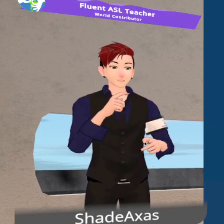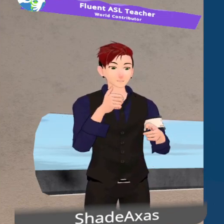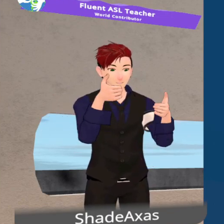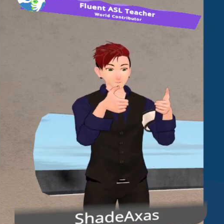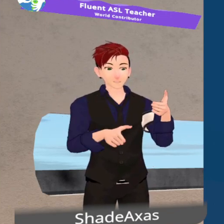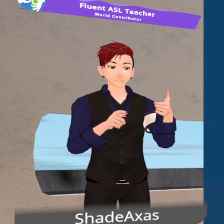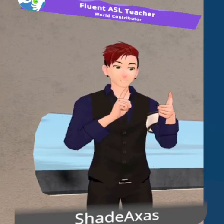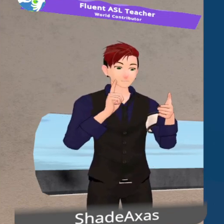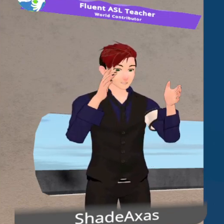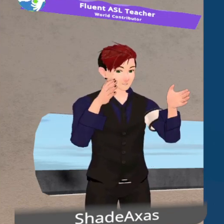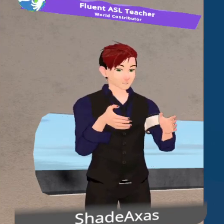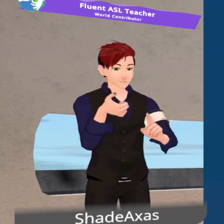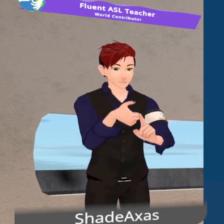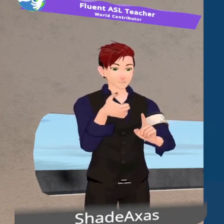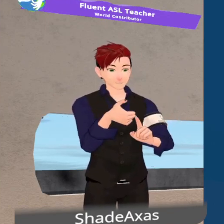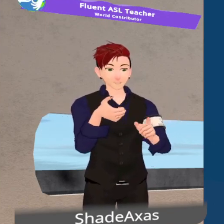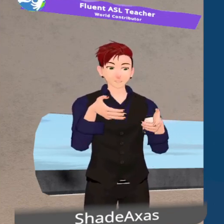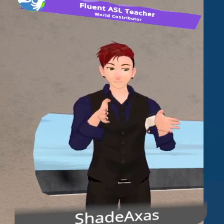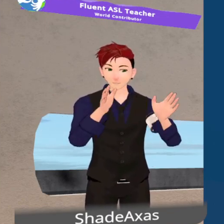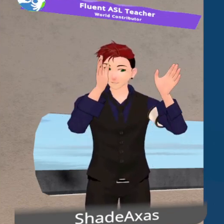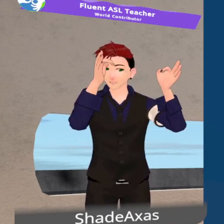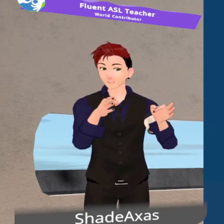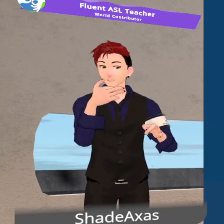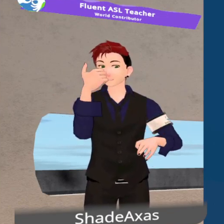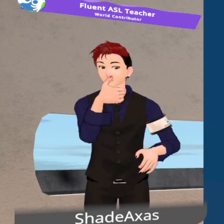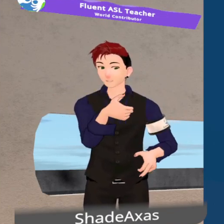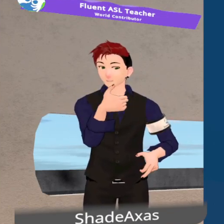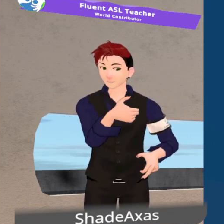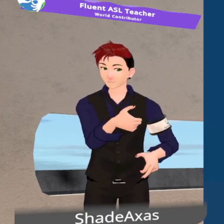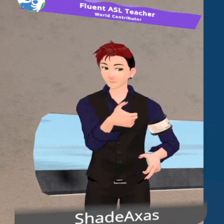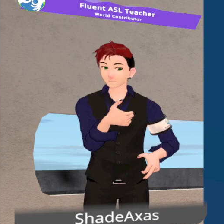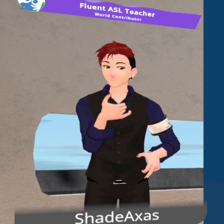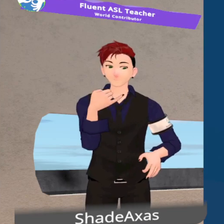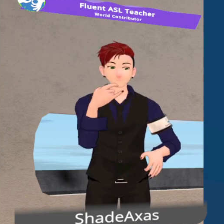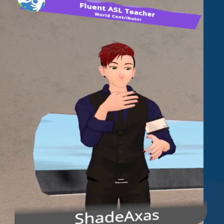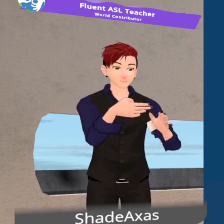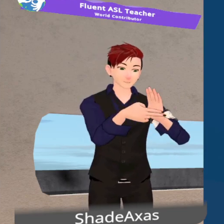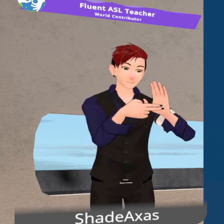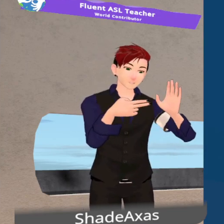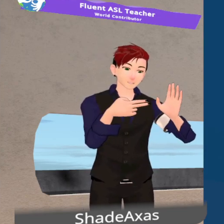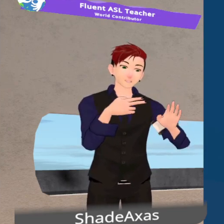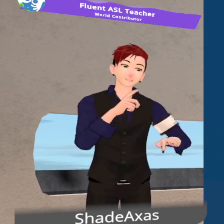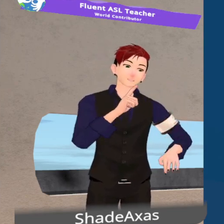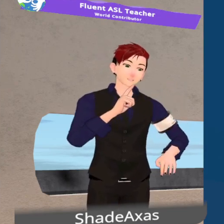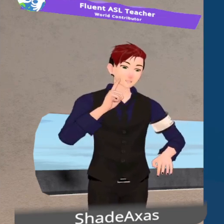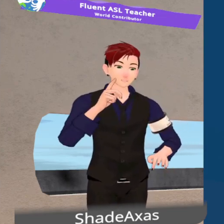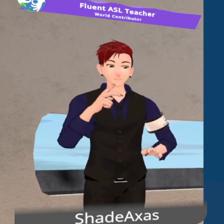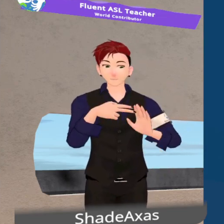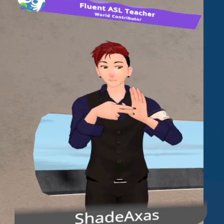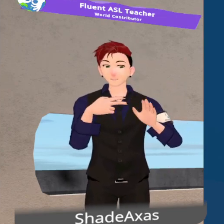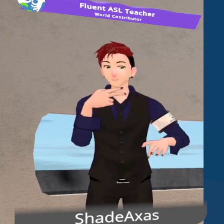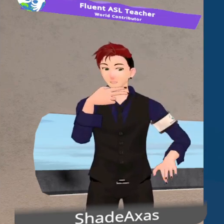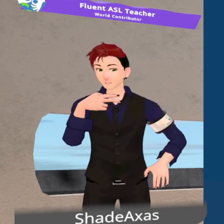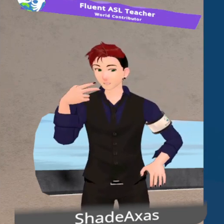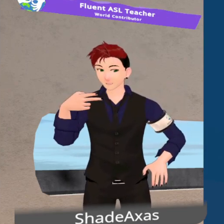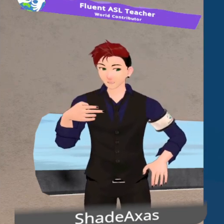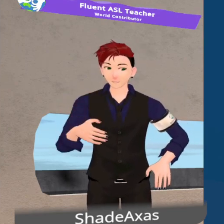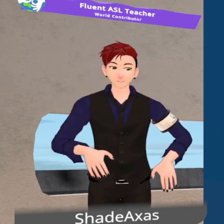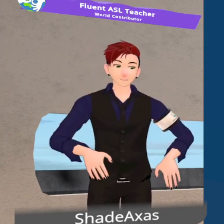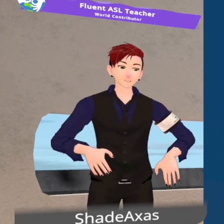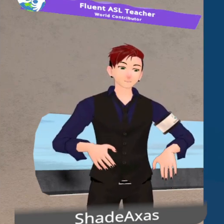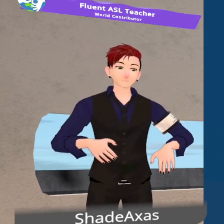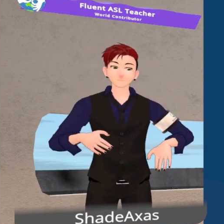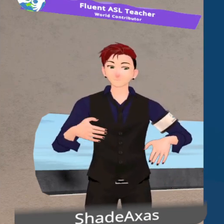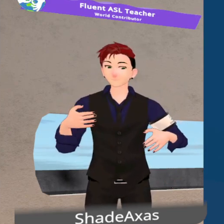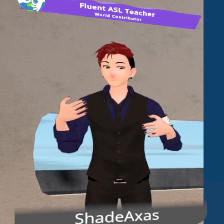is something that each deaf person themselves is allowed to determine for themselves. If they want to identify as deaf, identify as